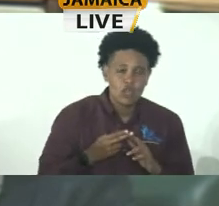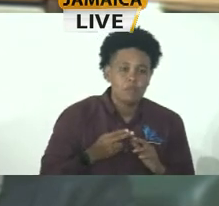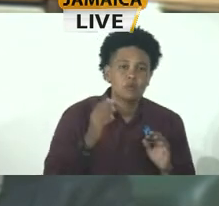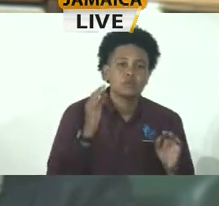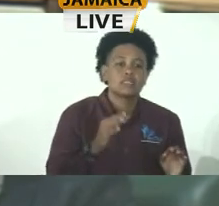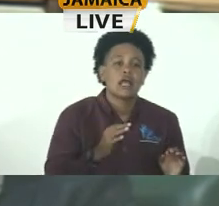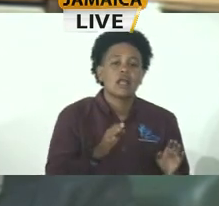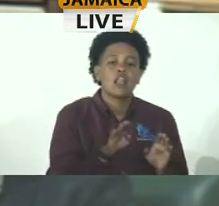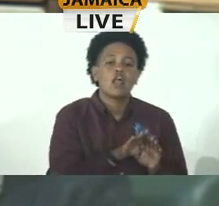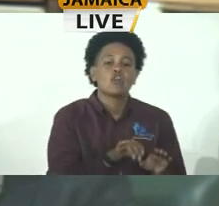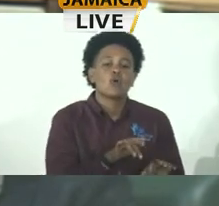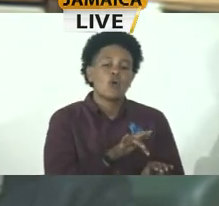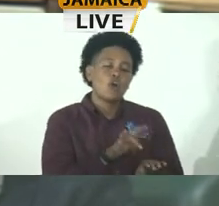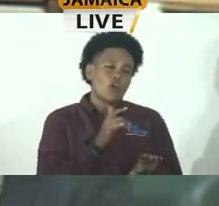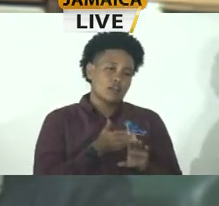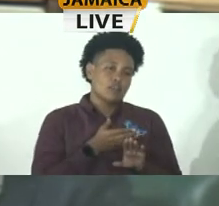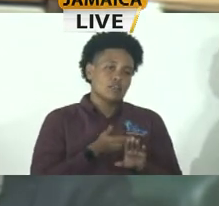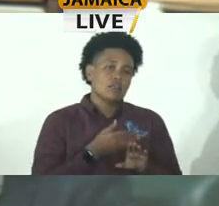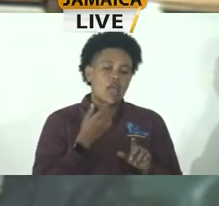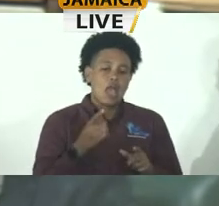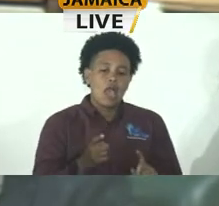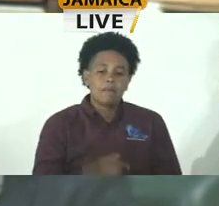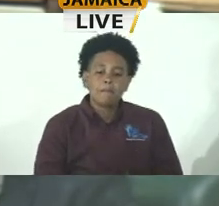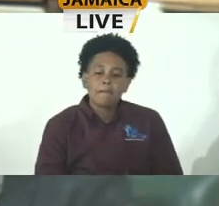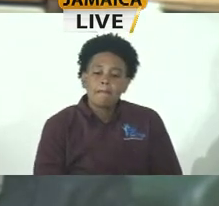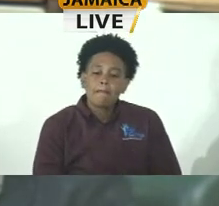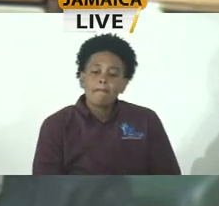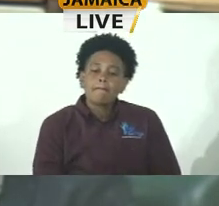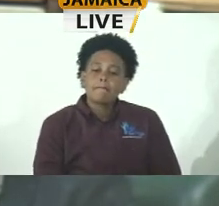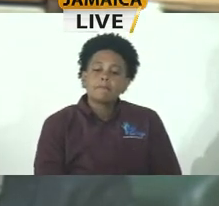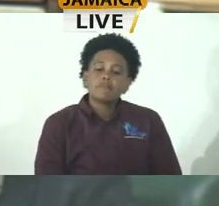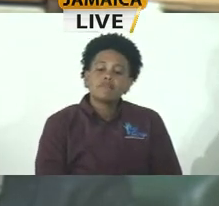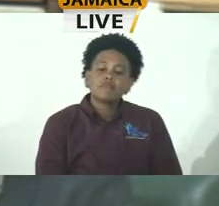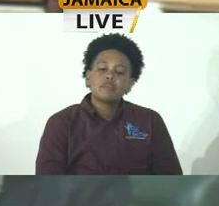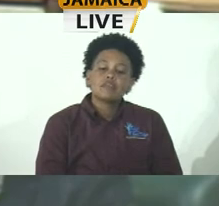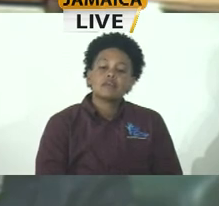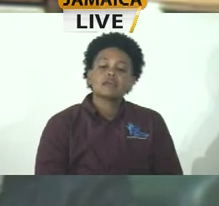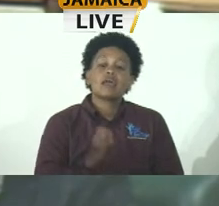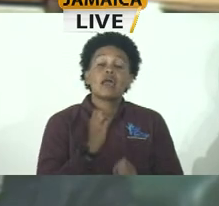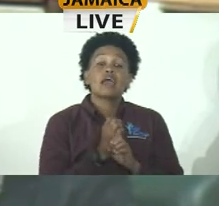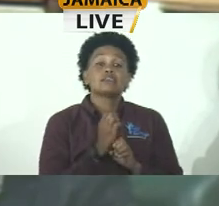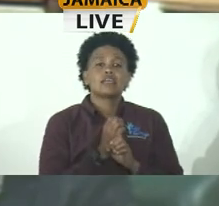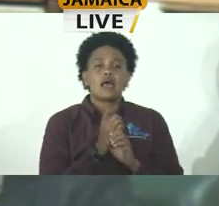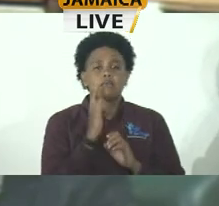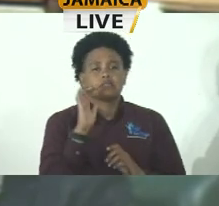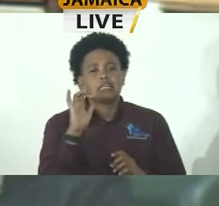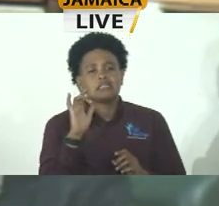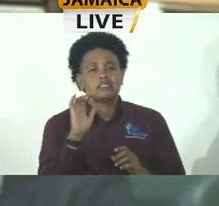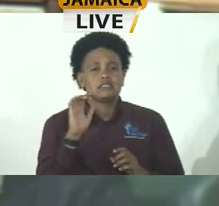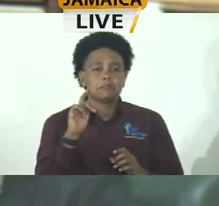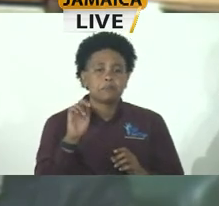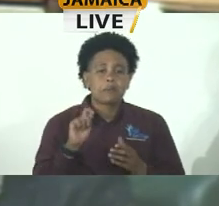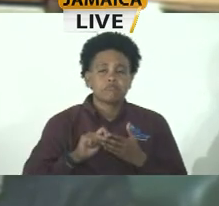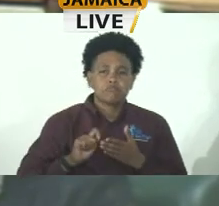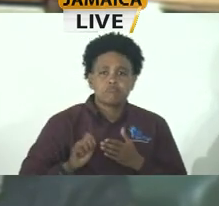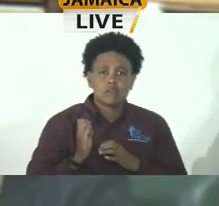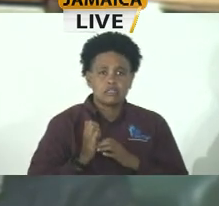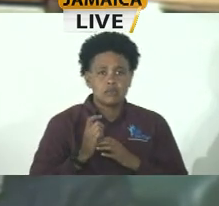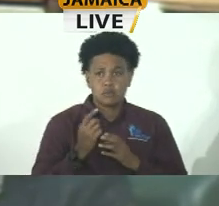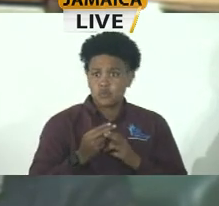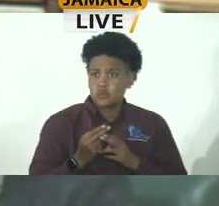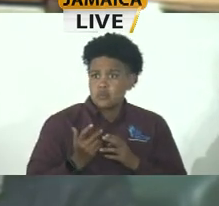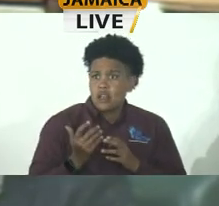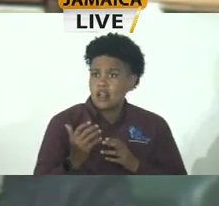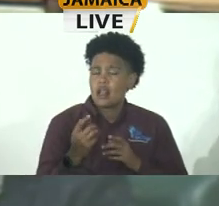preemptively so madam speaker the dates for exit exams are approaching and our students and teachers